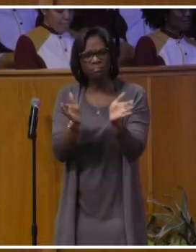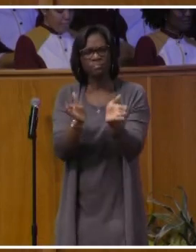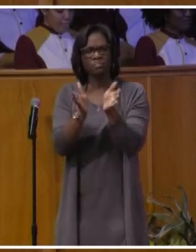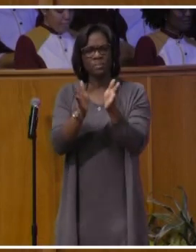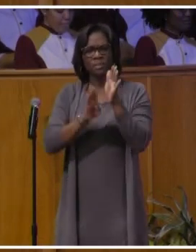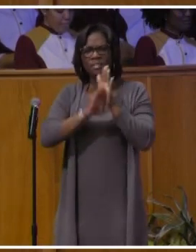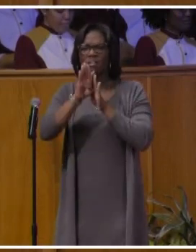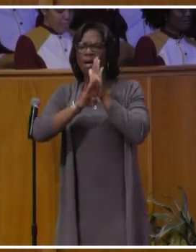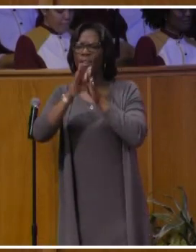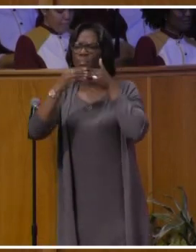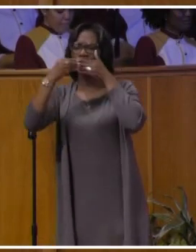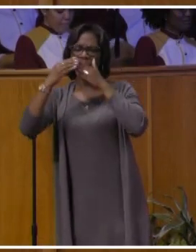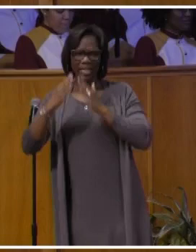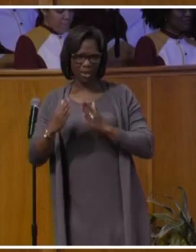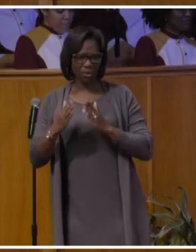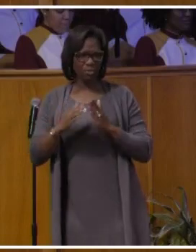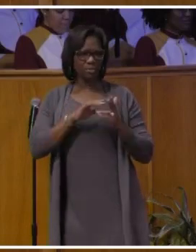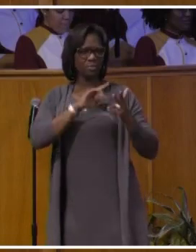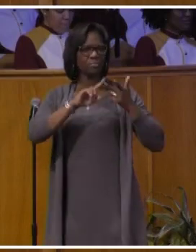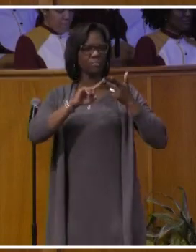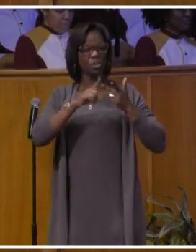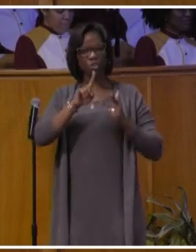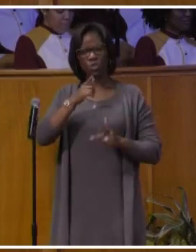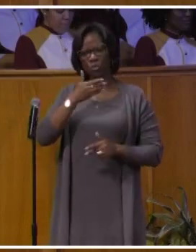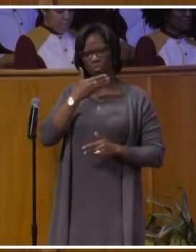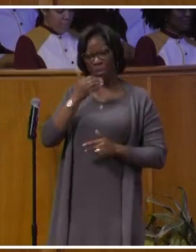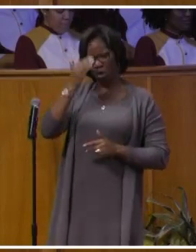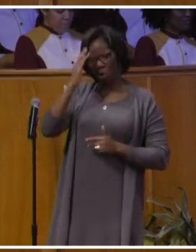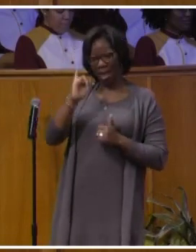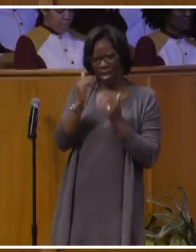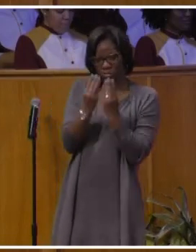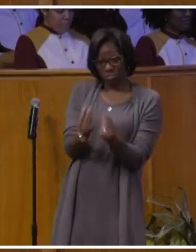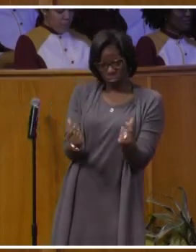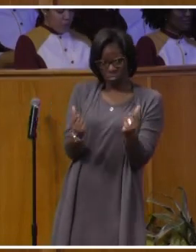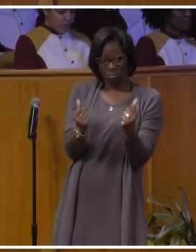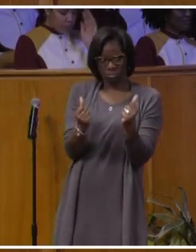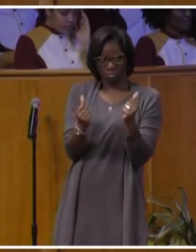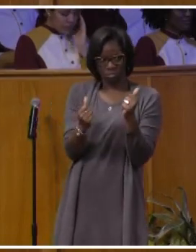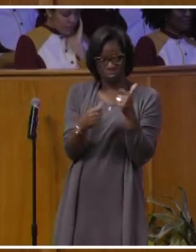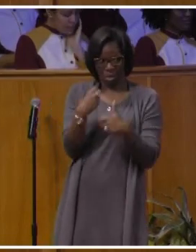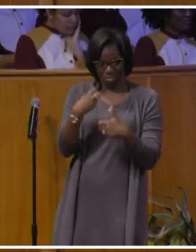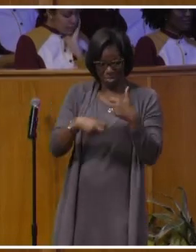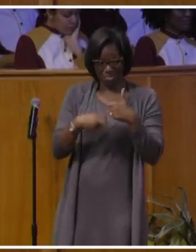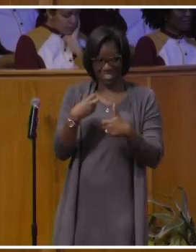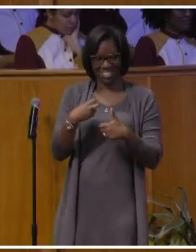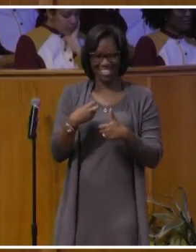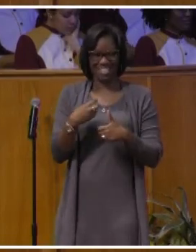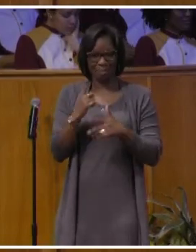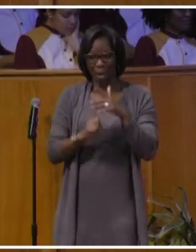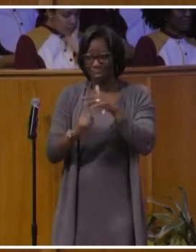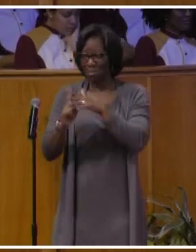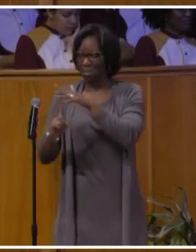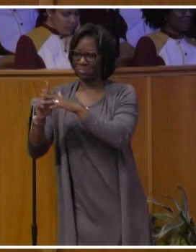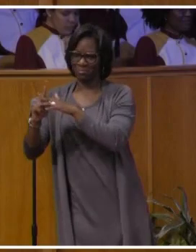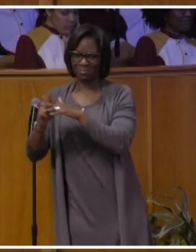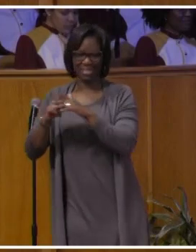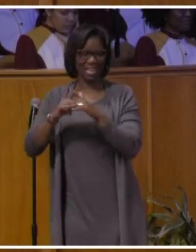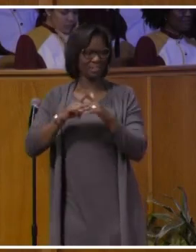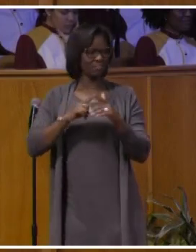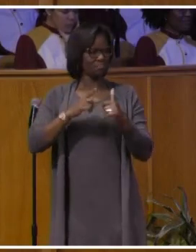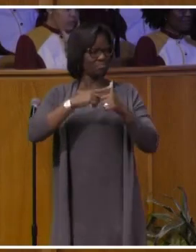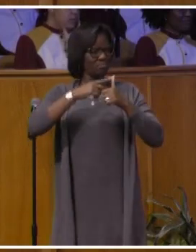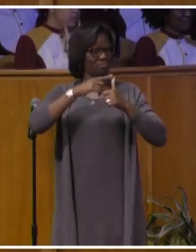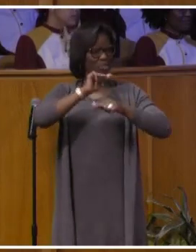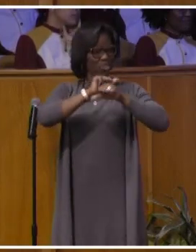how to develop leaders, and you better know how to resolve conflict. Because the number one job of a